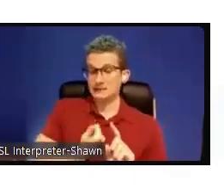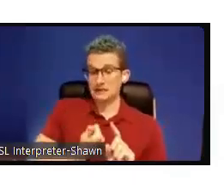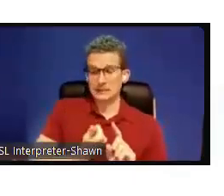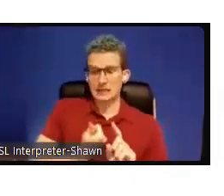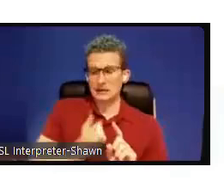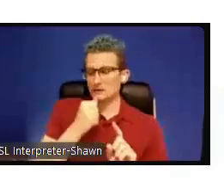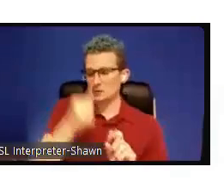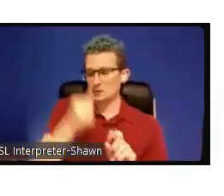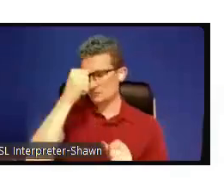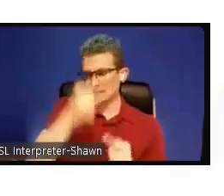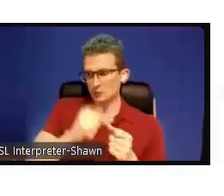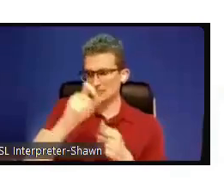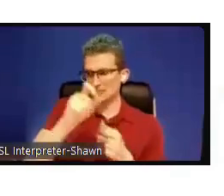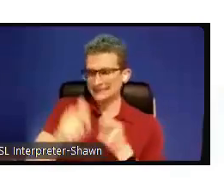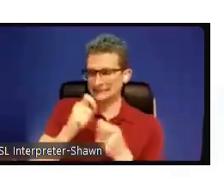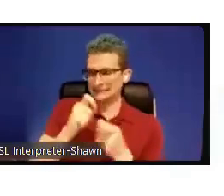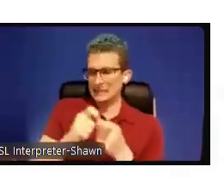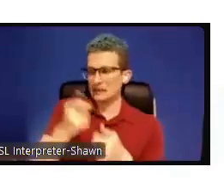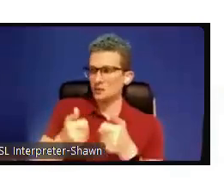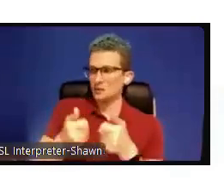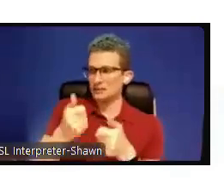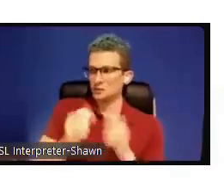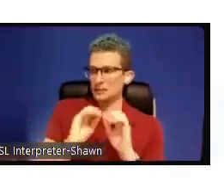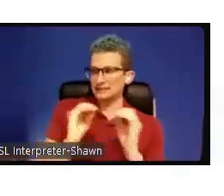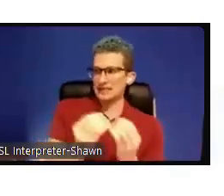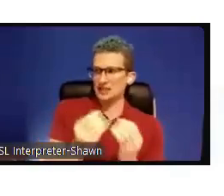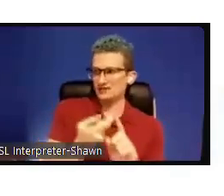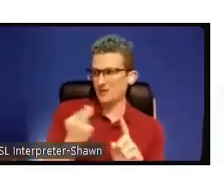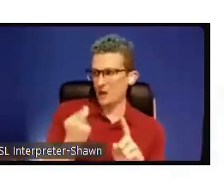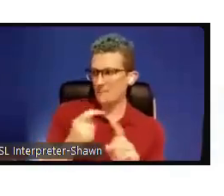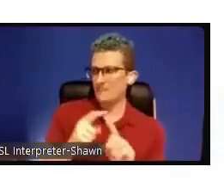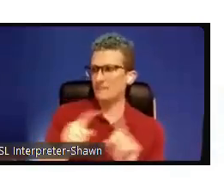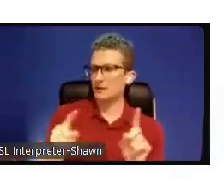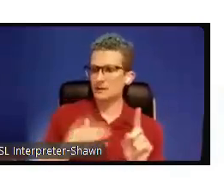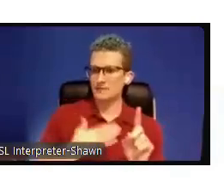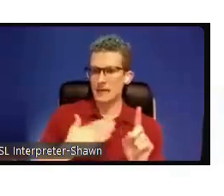what organization they were associated with, but I'm happy to get back to you with that